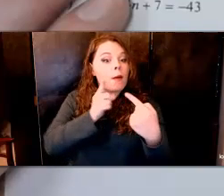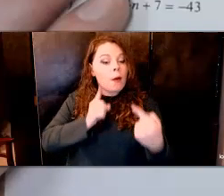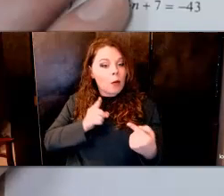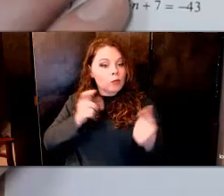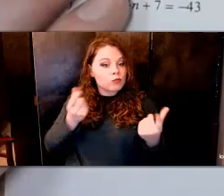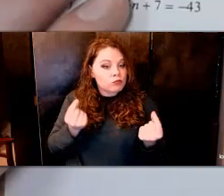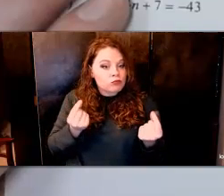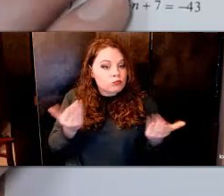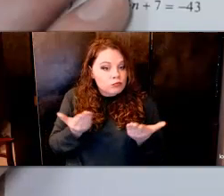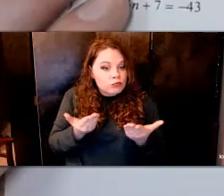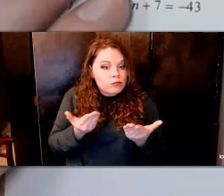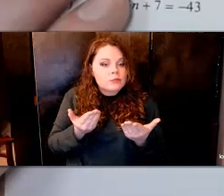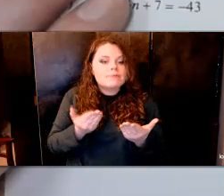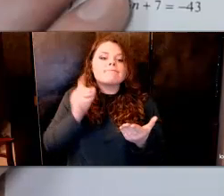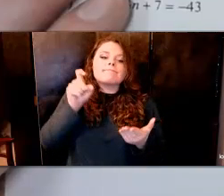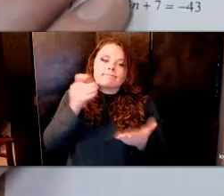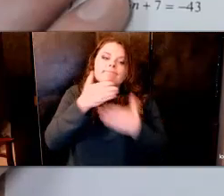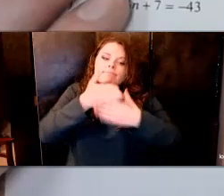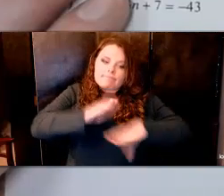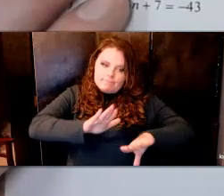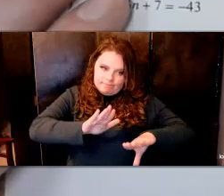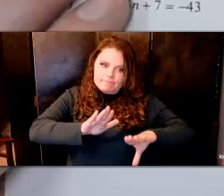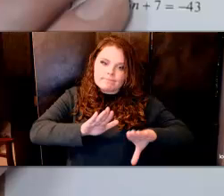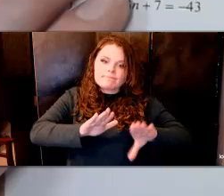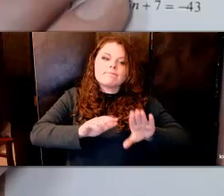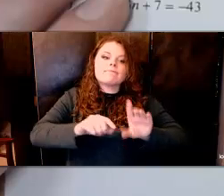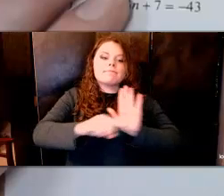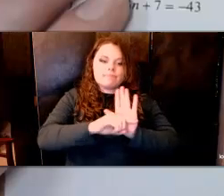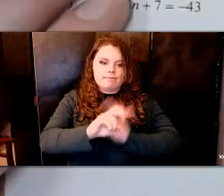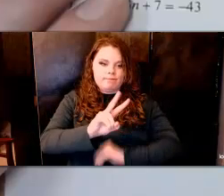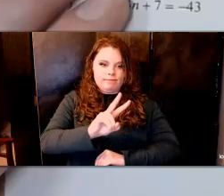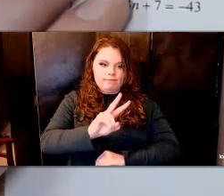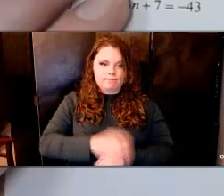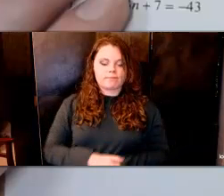2 is dividing by a negative 2.